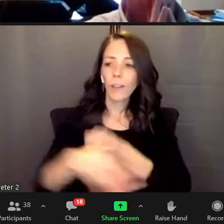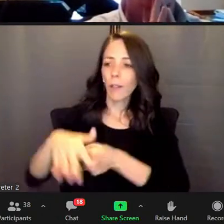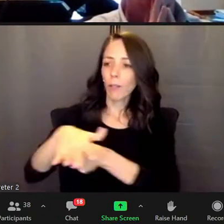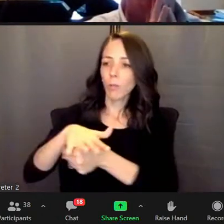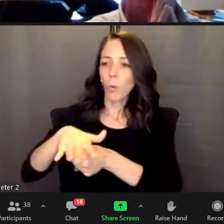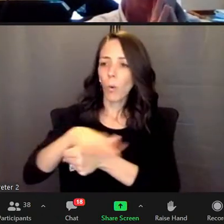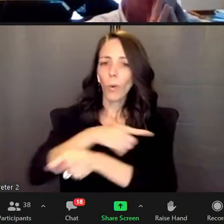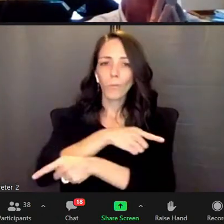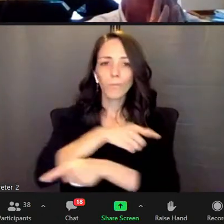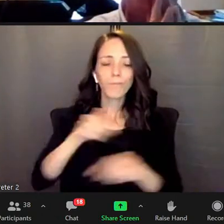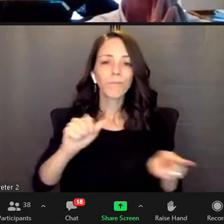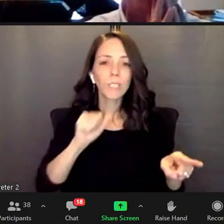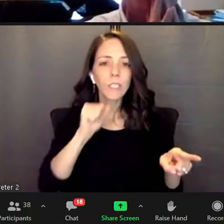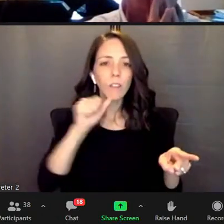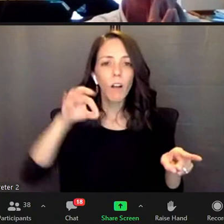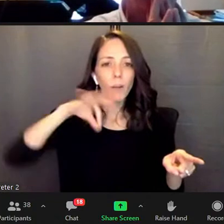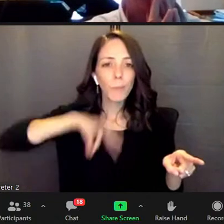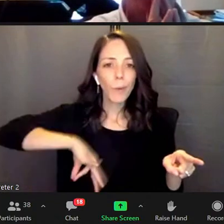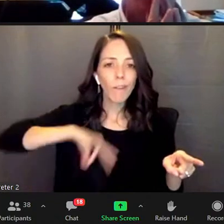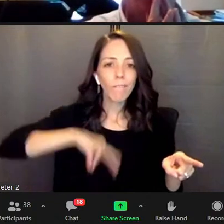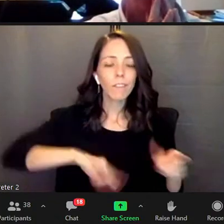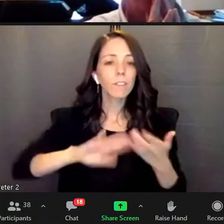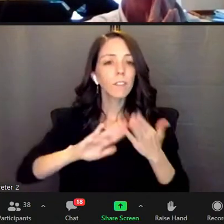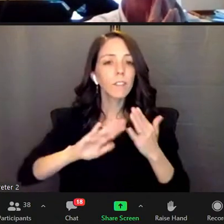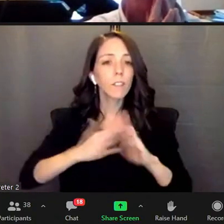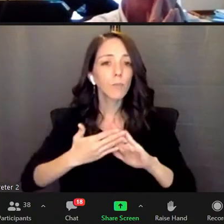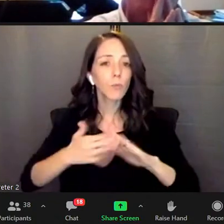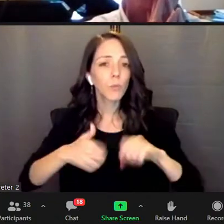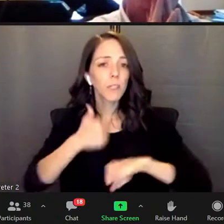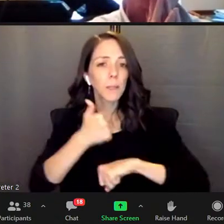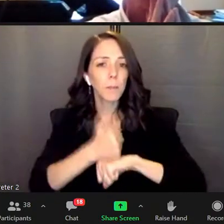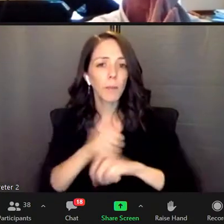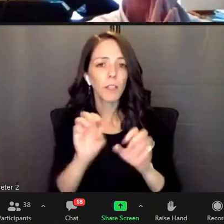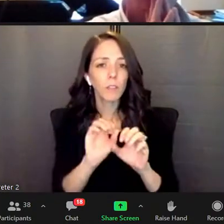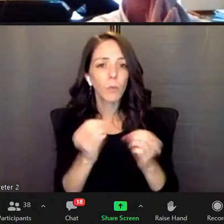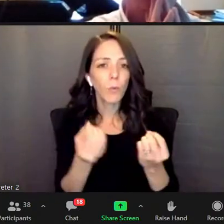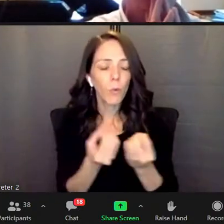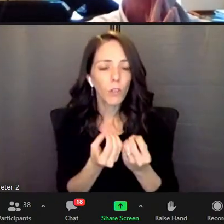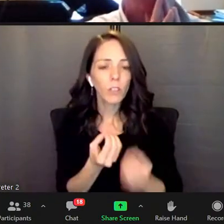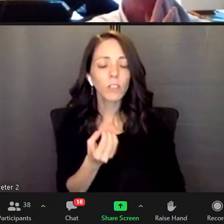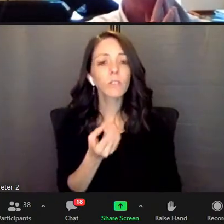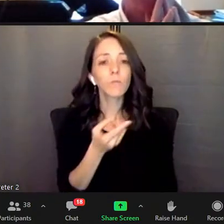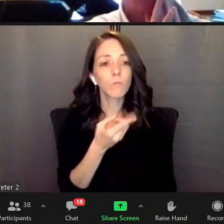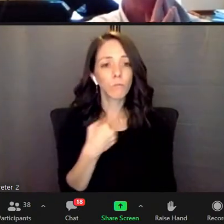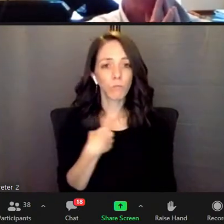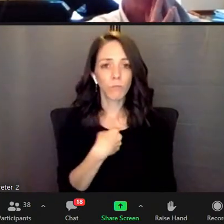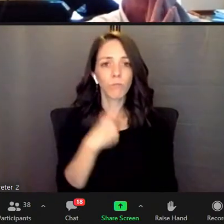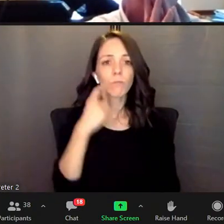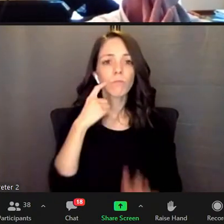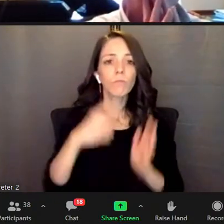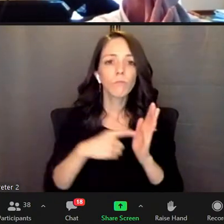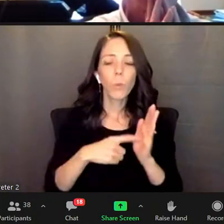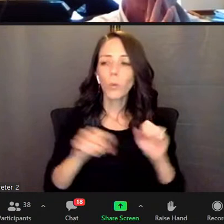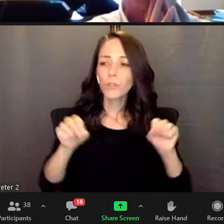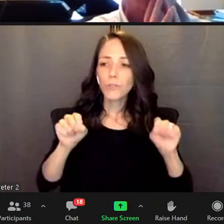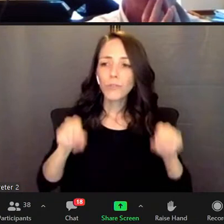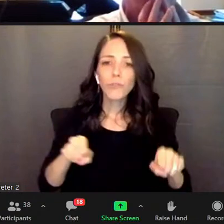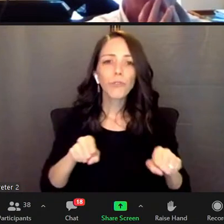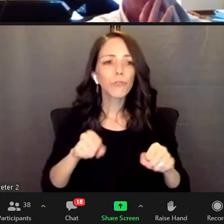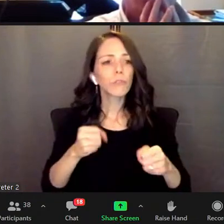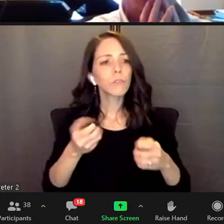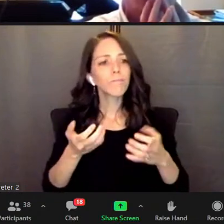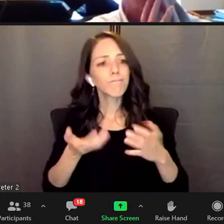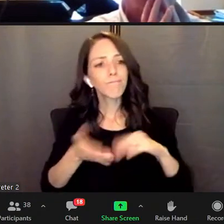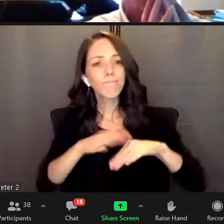nonprofits, community-based organizations could strengthen relationships and